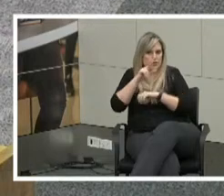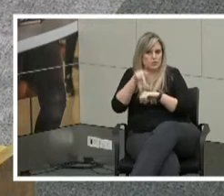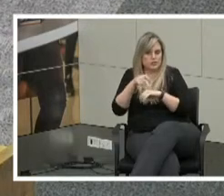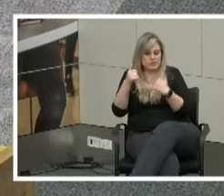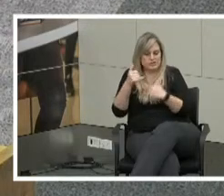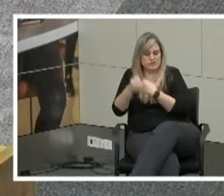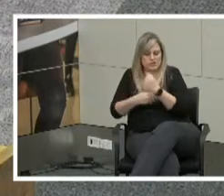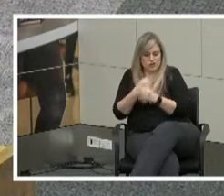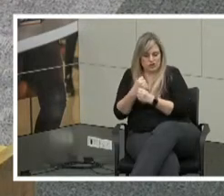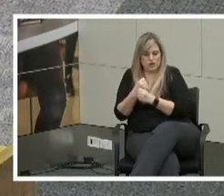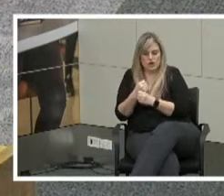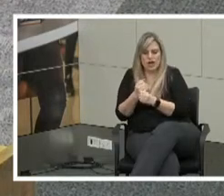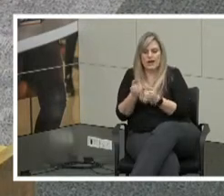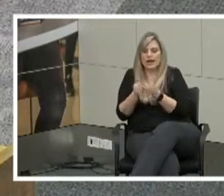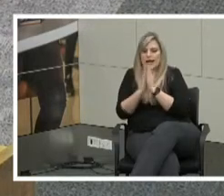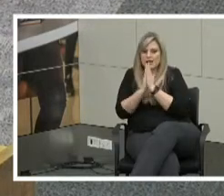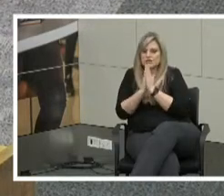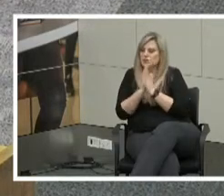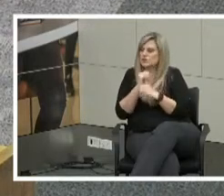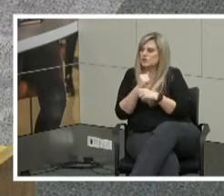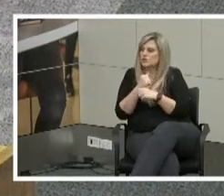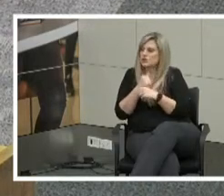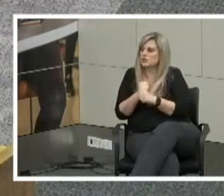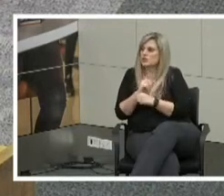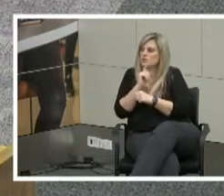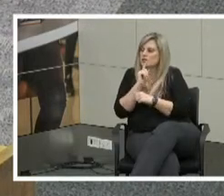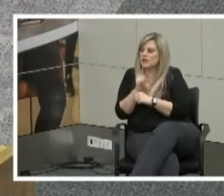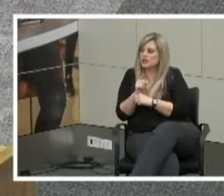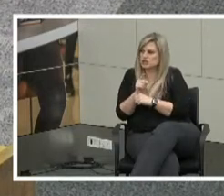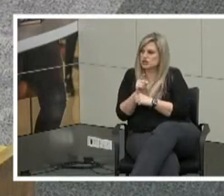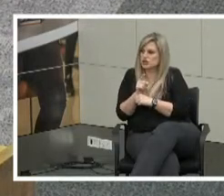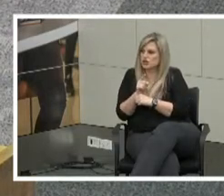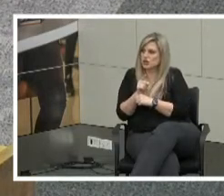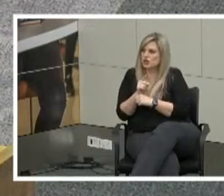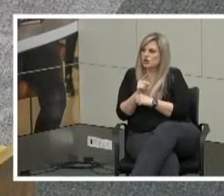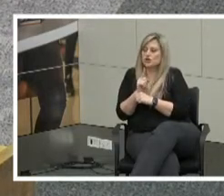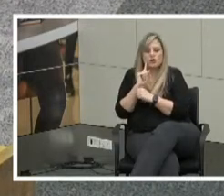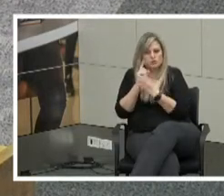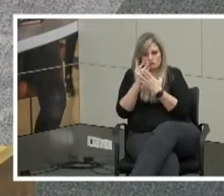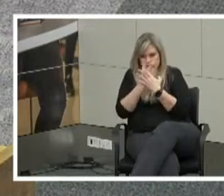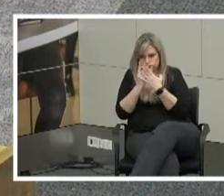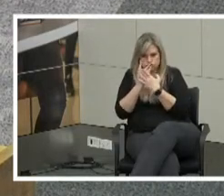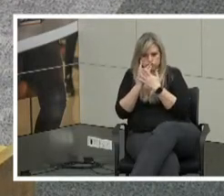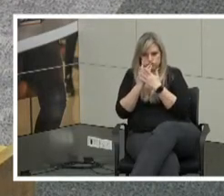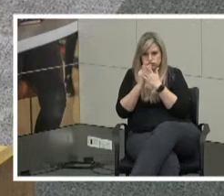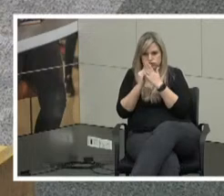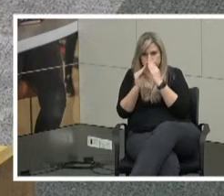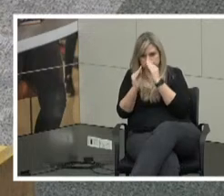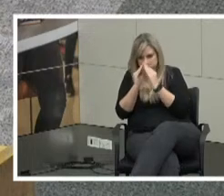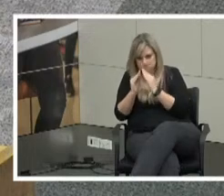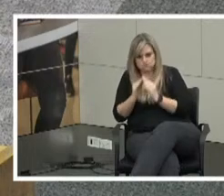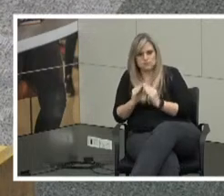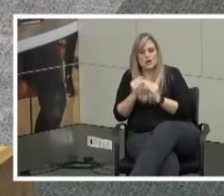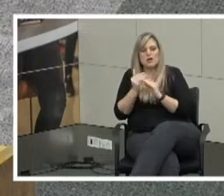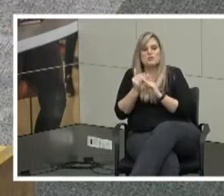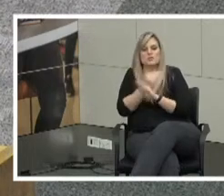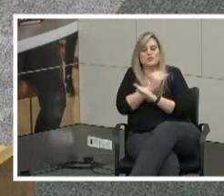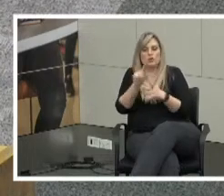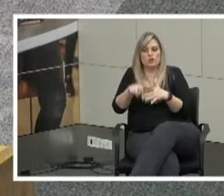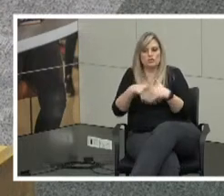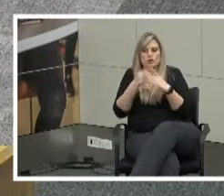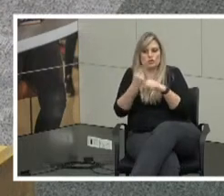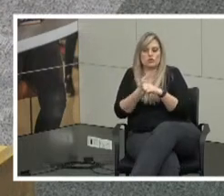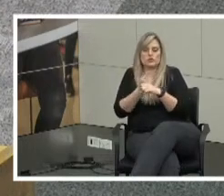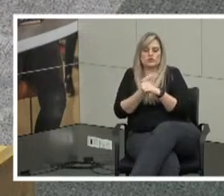I implore you to make sure the tool is scrutinized for validity before being implemented next year today I want to share my